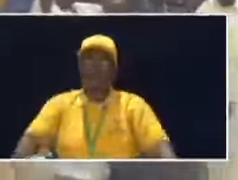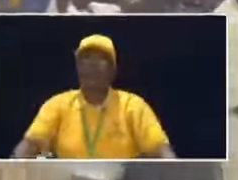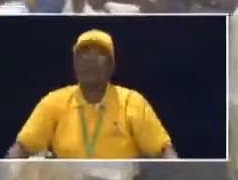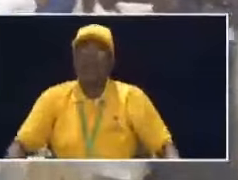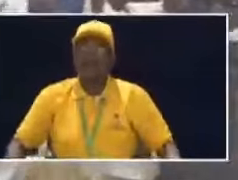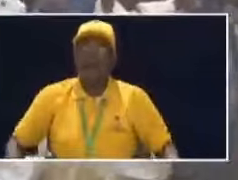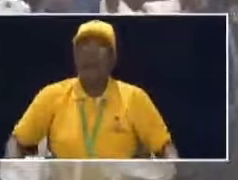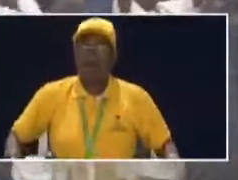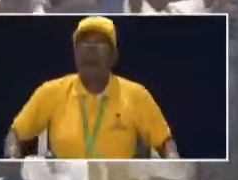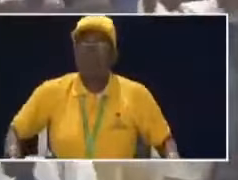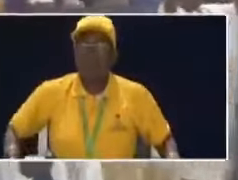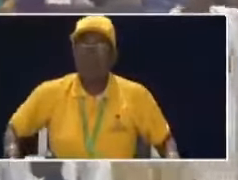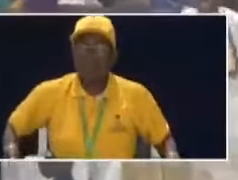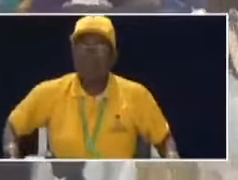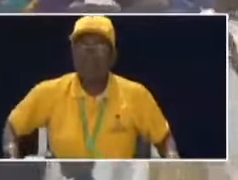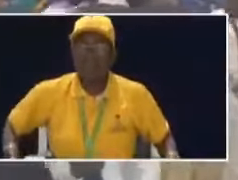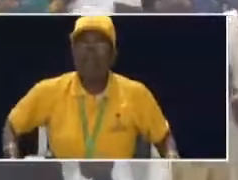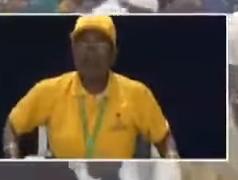Now